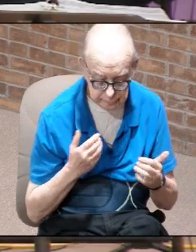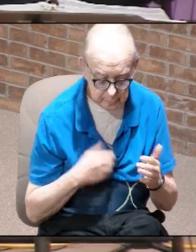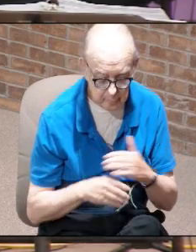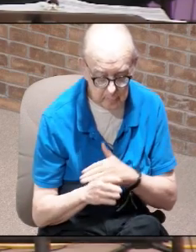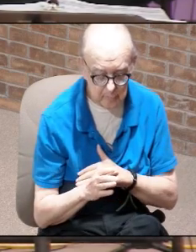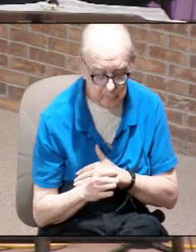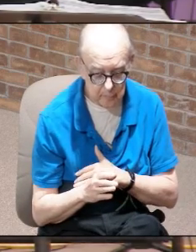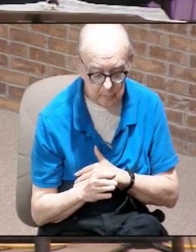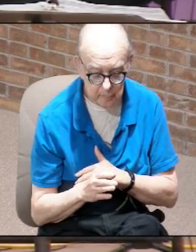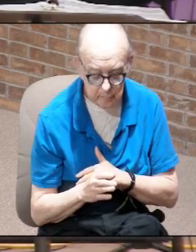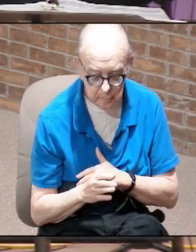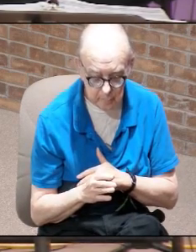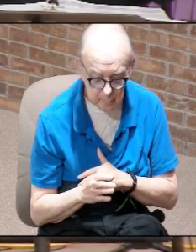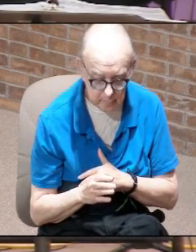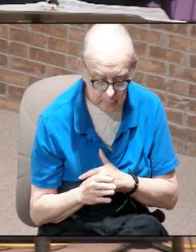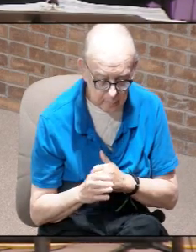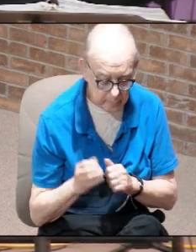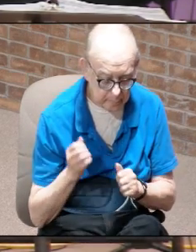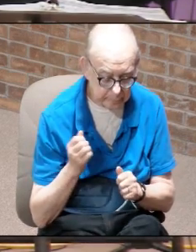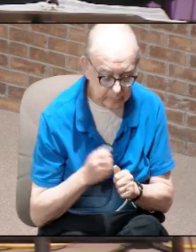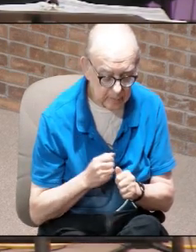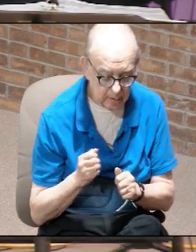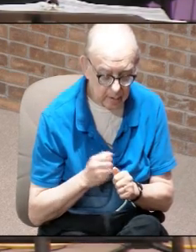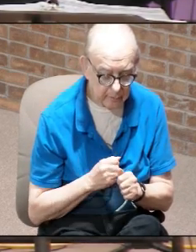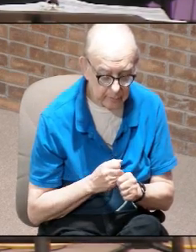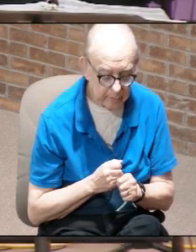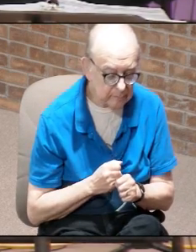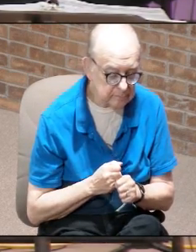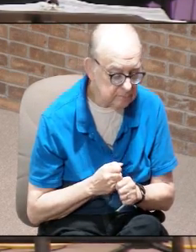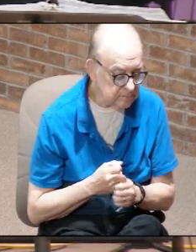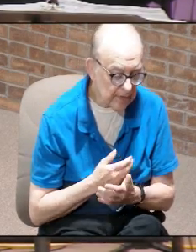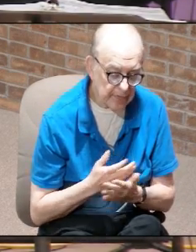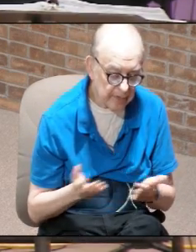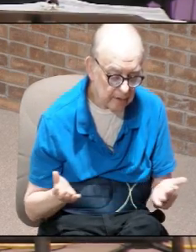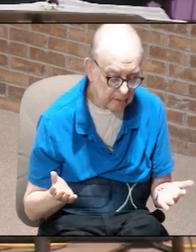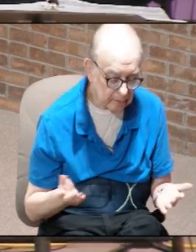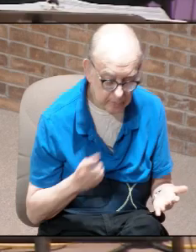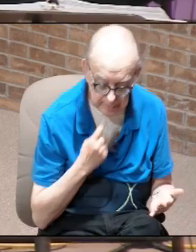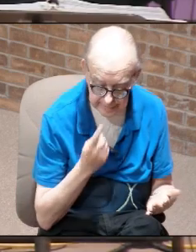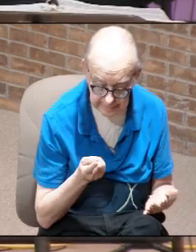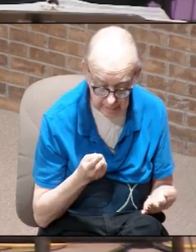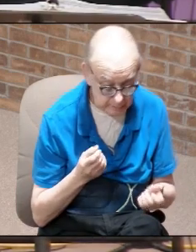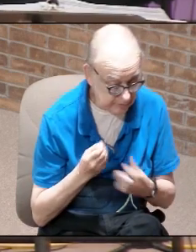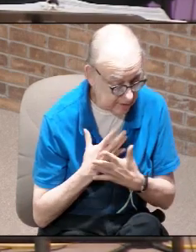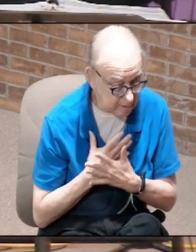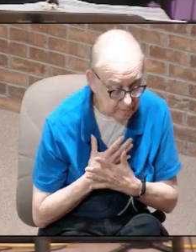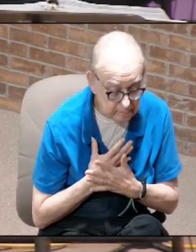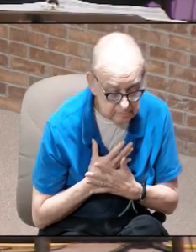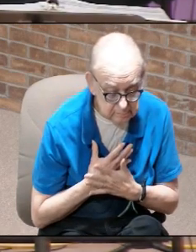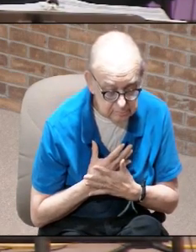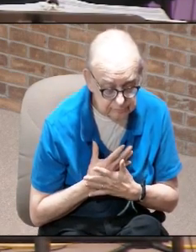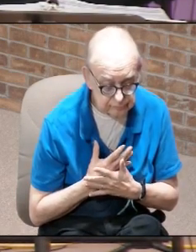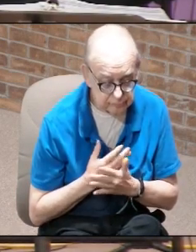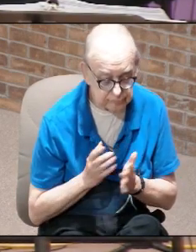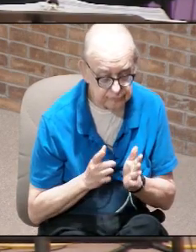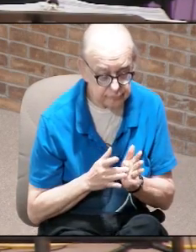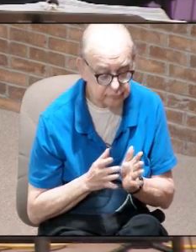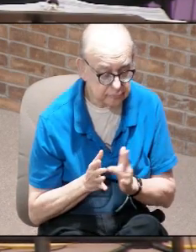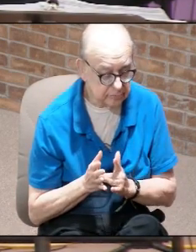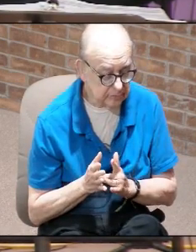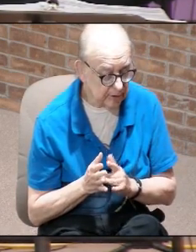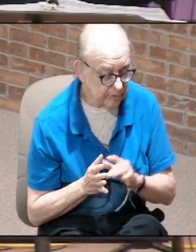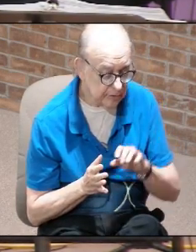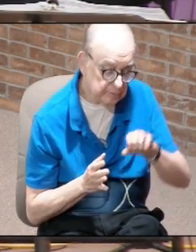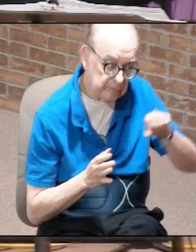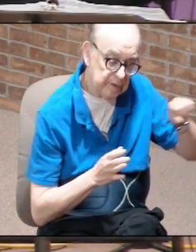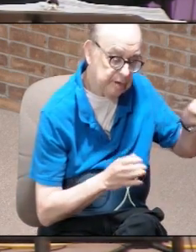entered into every adventure. And when I'd say I'm scared, he leaned back and just touched my